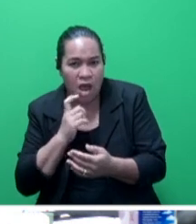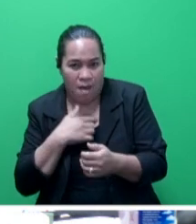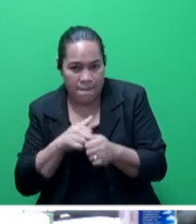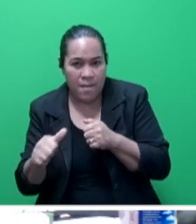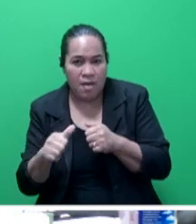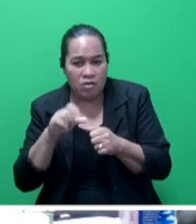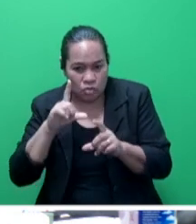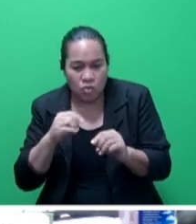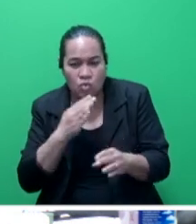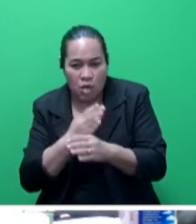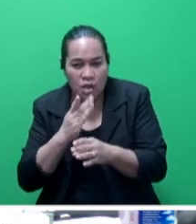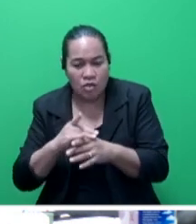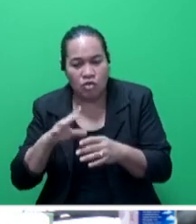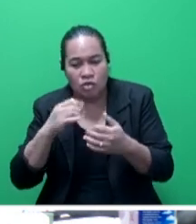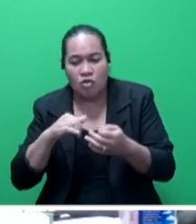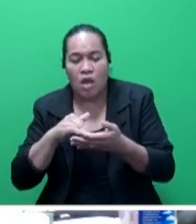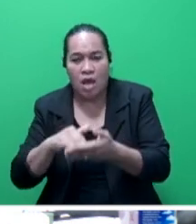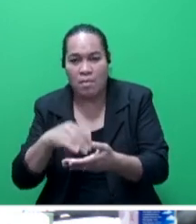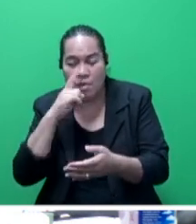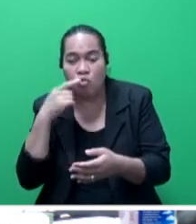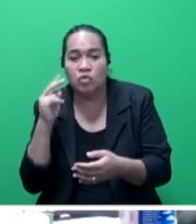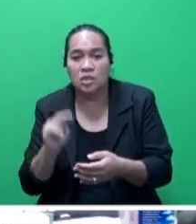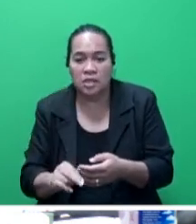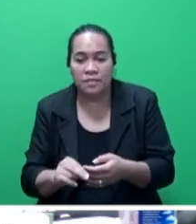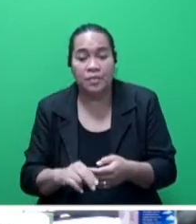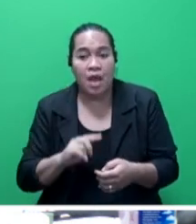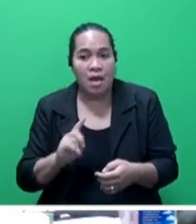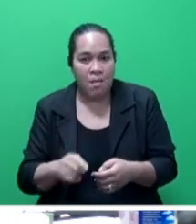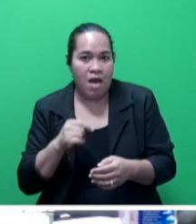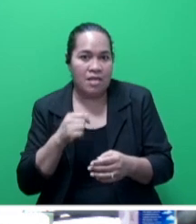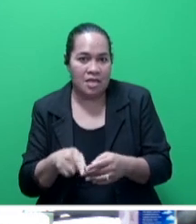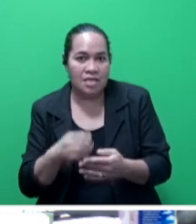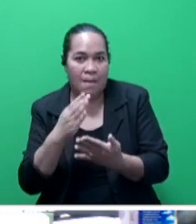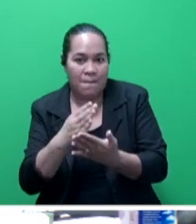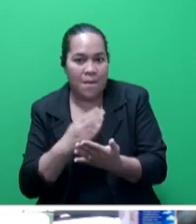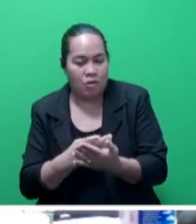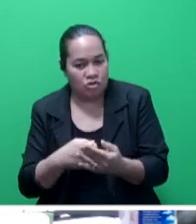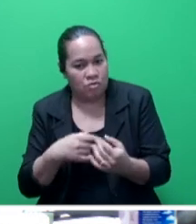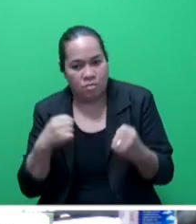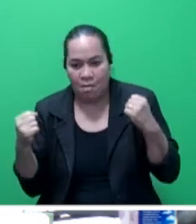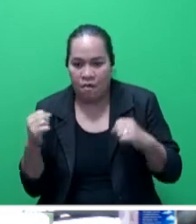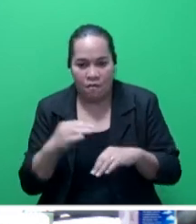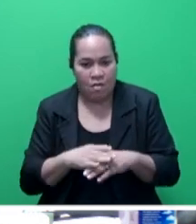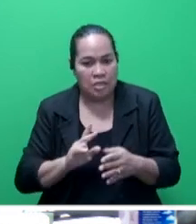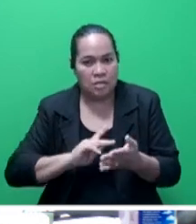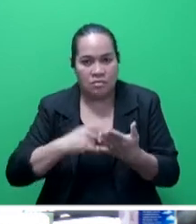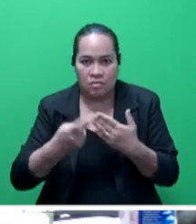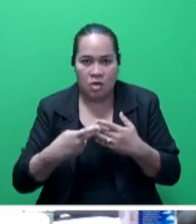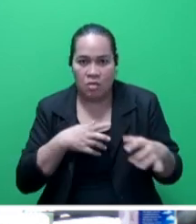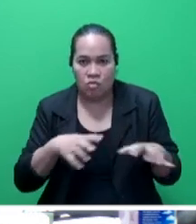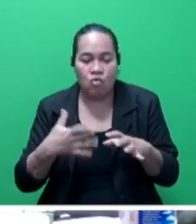Speaker, sir, through this budget, the government has rolled out some powerful and necessary stimulus to support individuals and